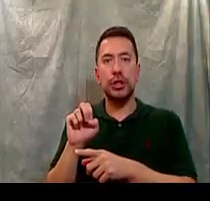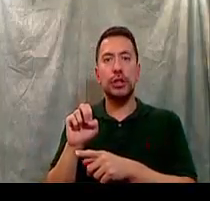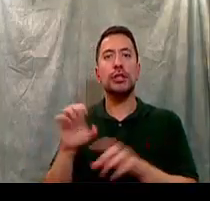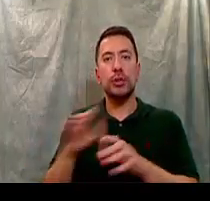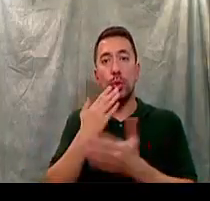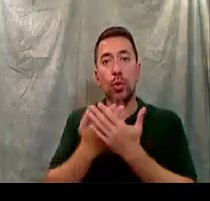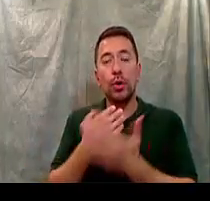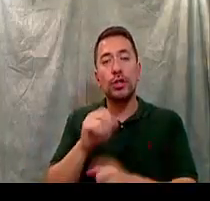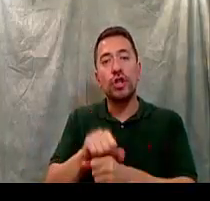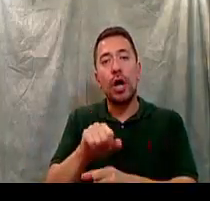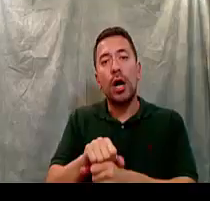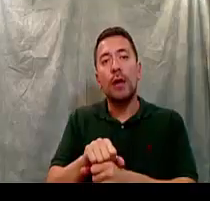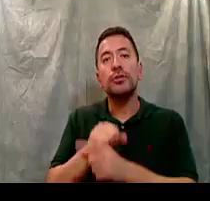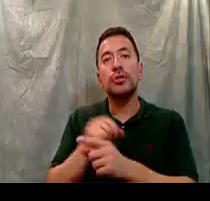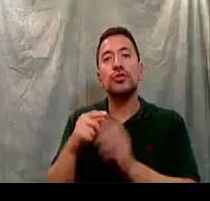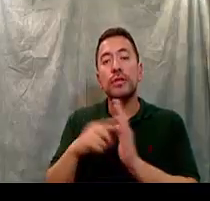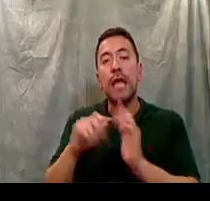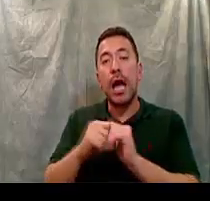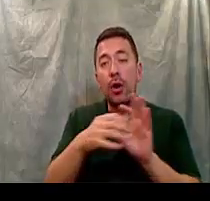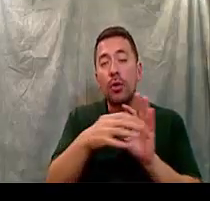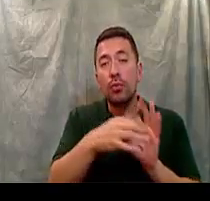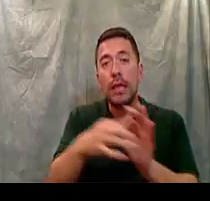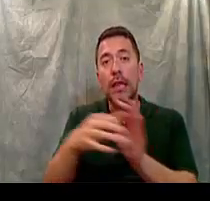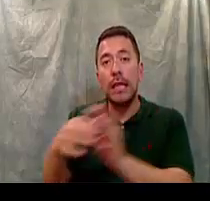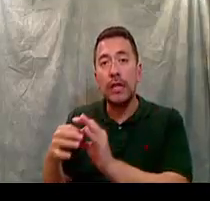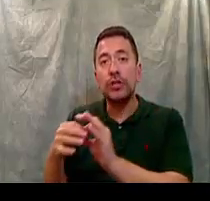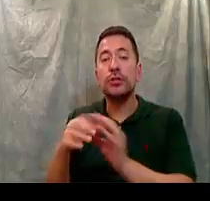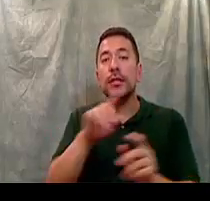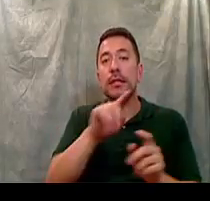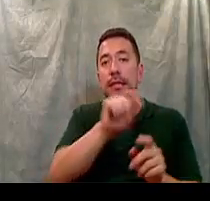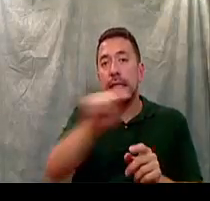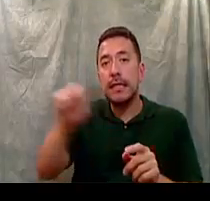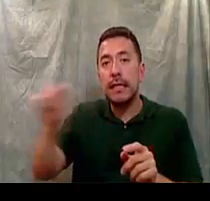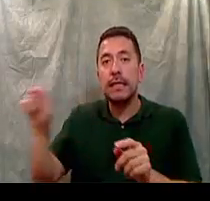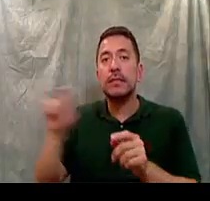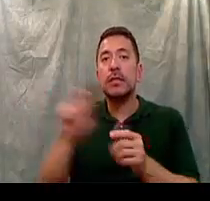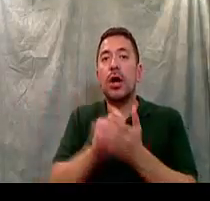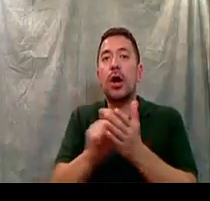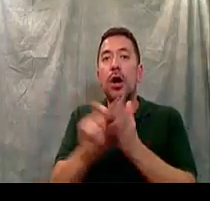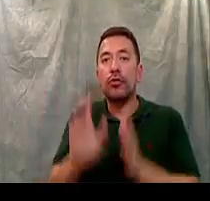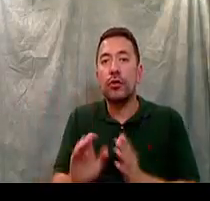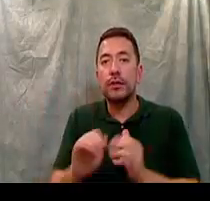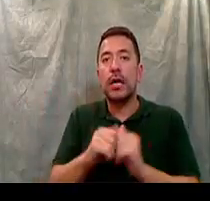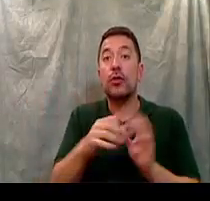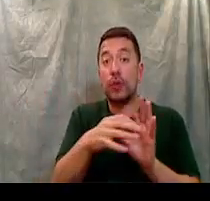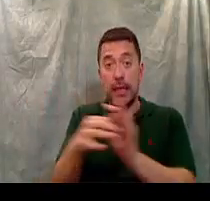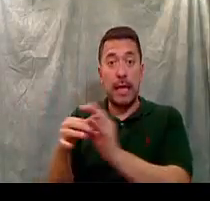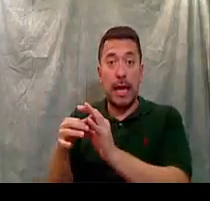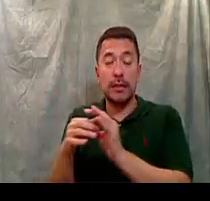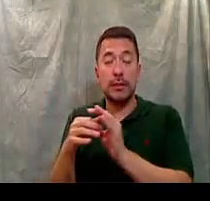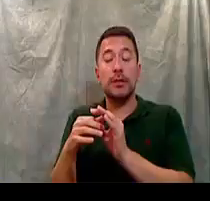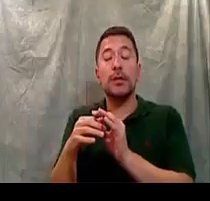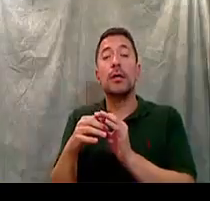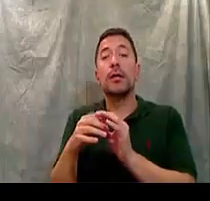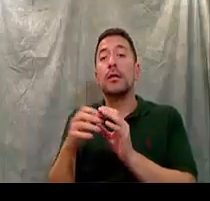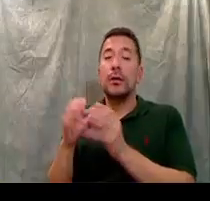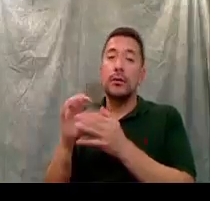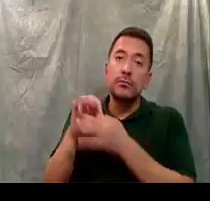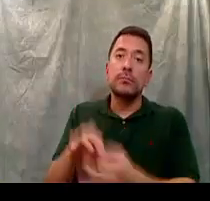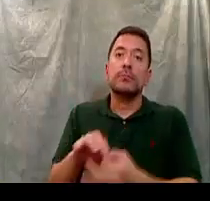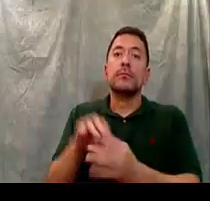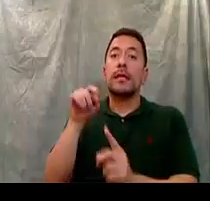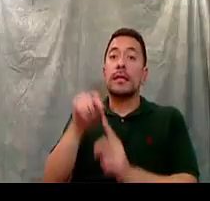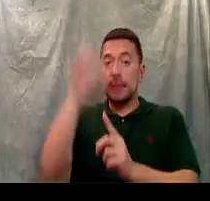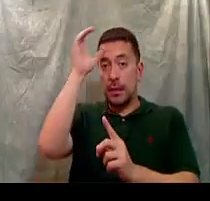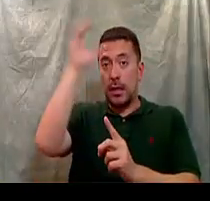a good job at showing the relationship across these authors and how they're connected around this concept,